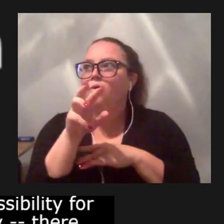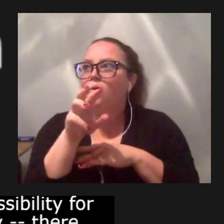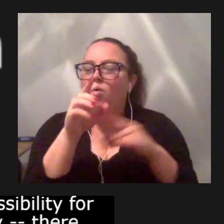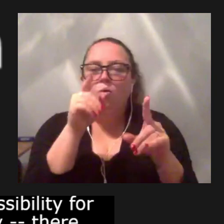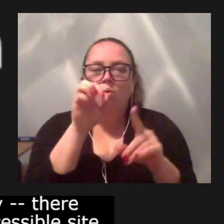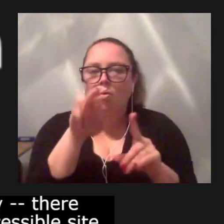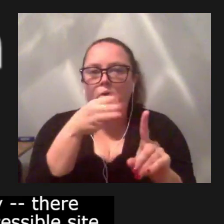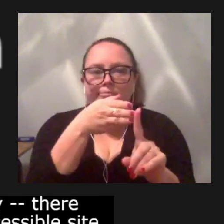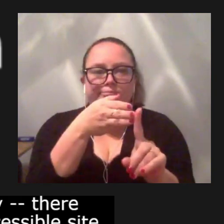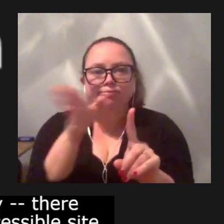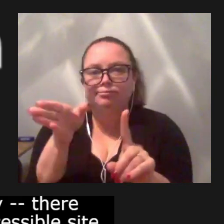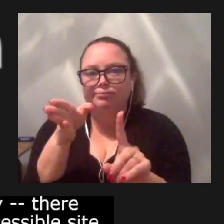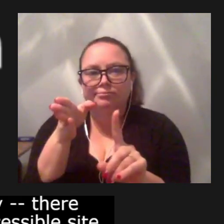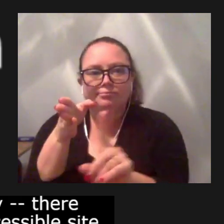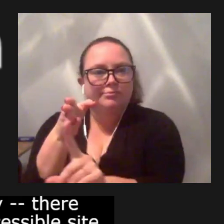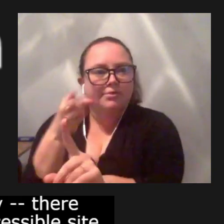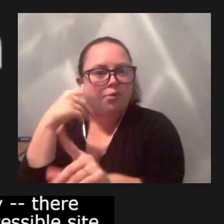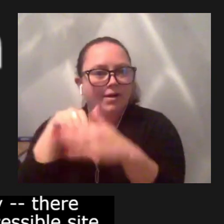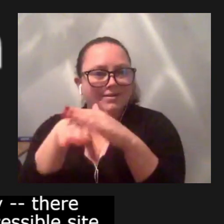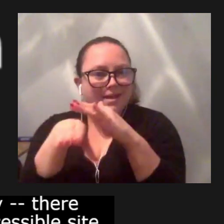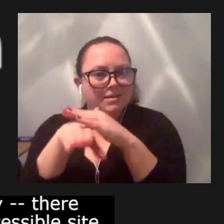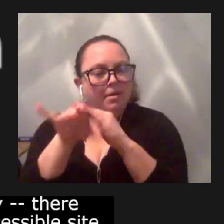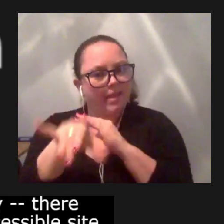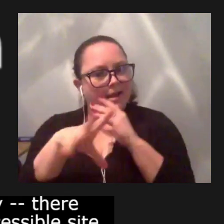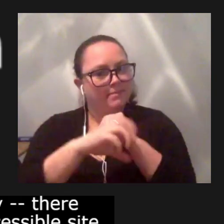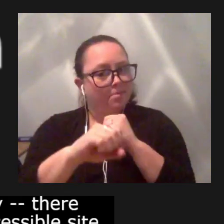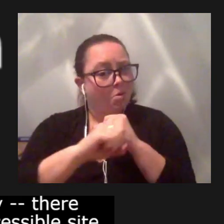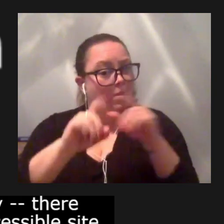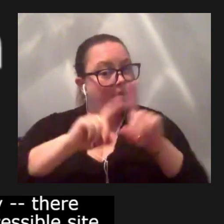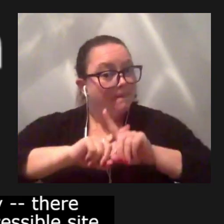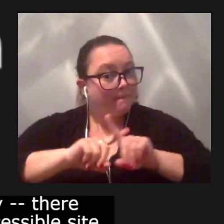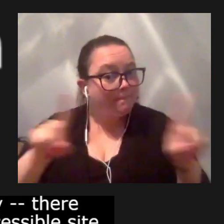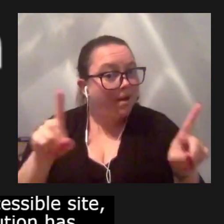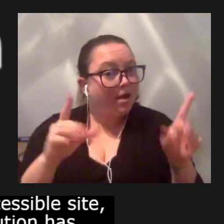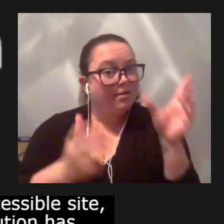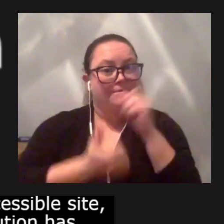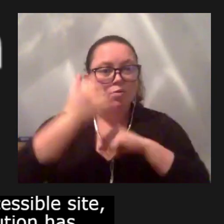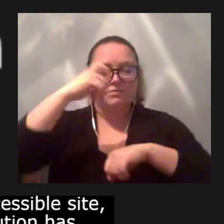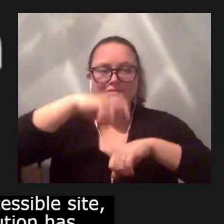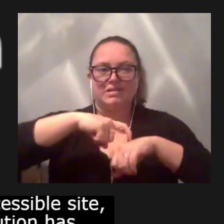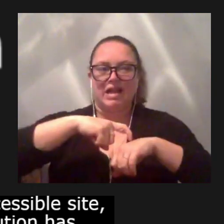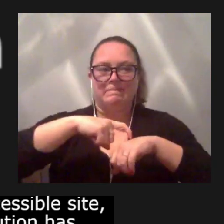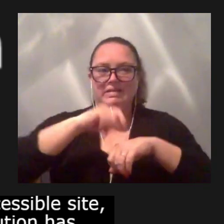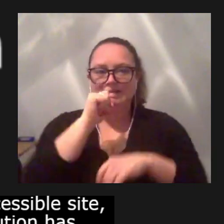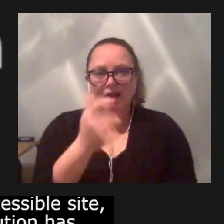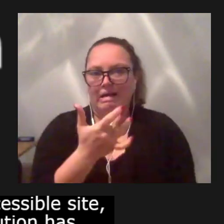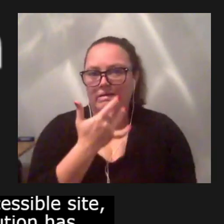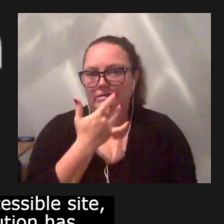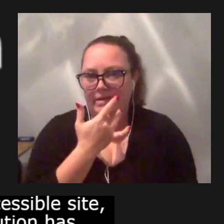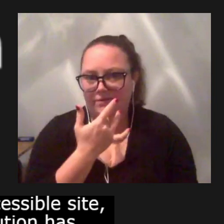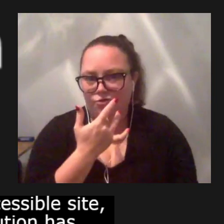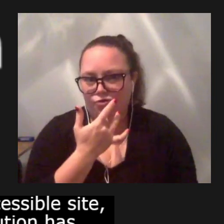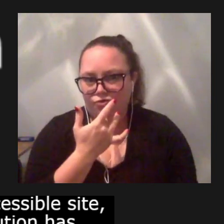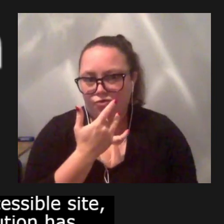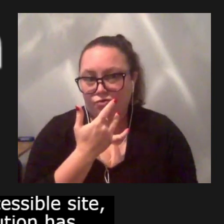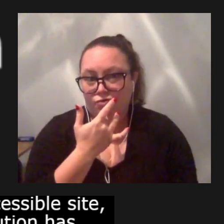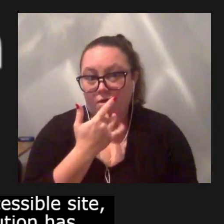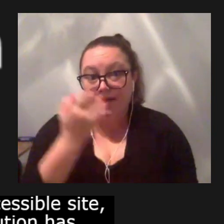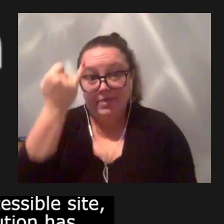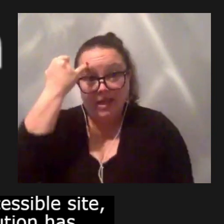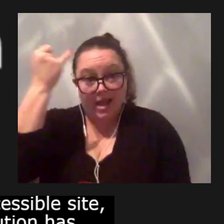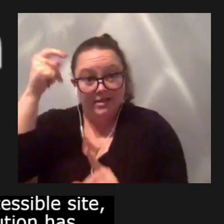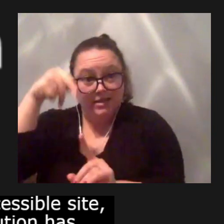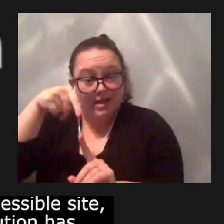solution, has been promoted, but by and large it is disfavored. The idea is to make the primary